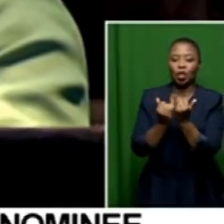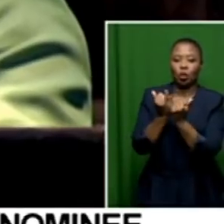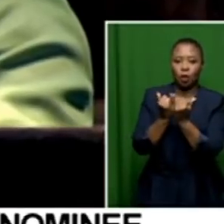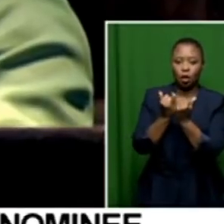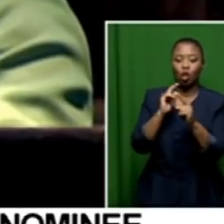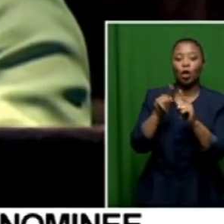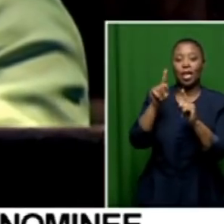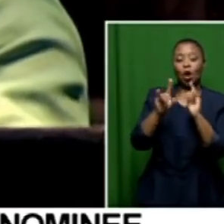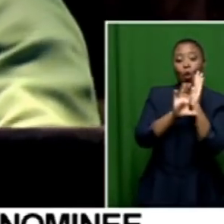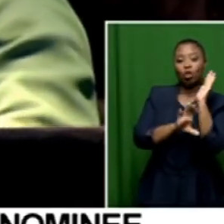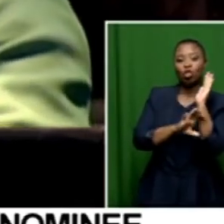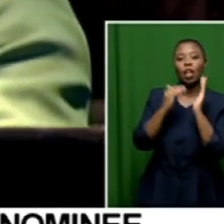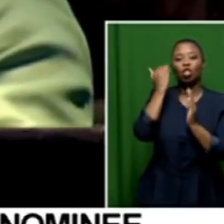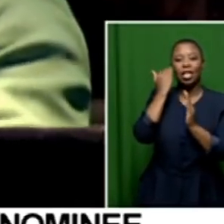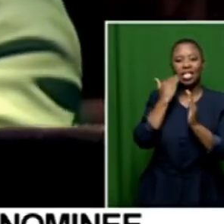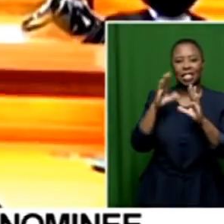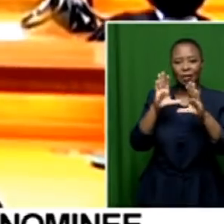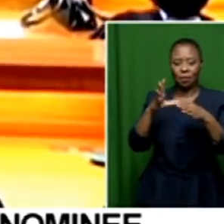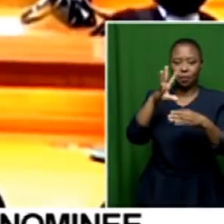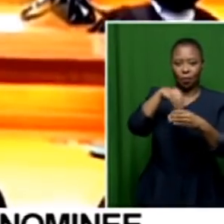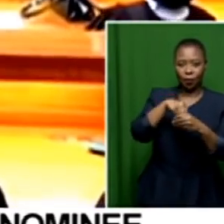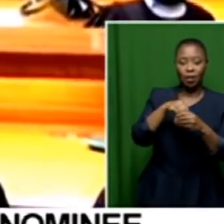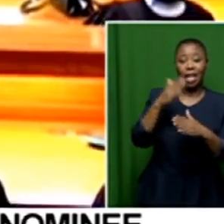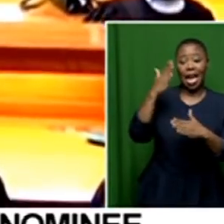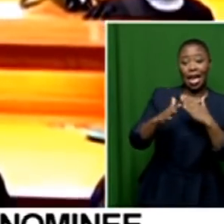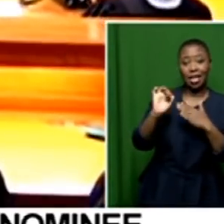as a Constitutional Court Justice will end in